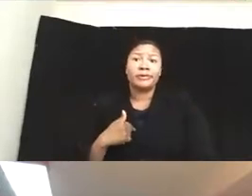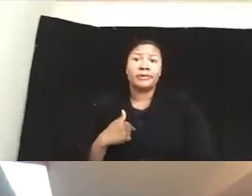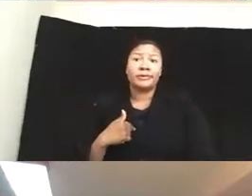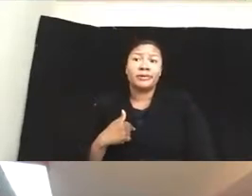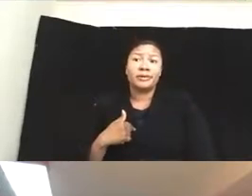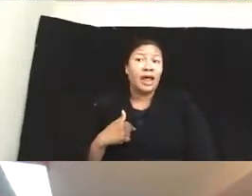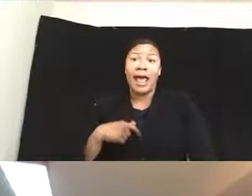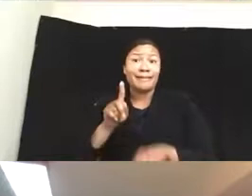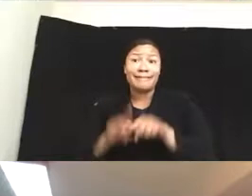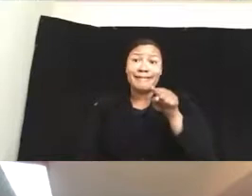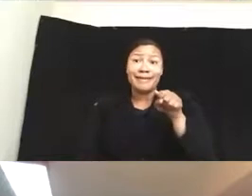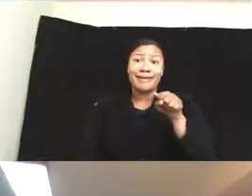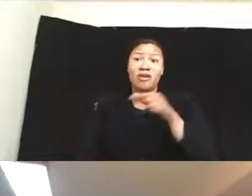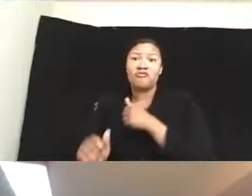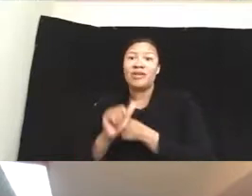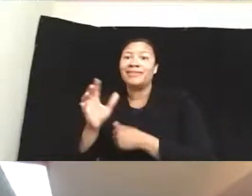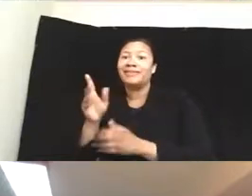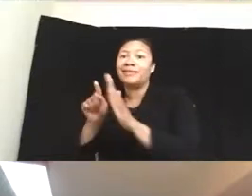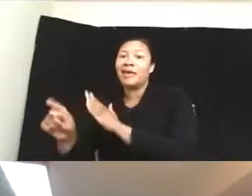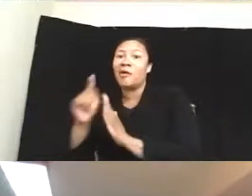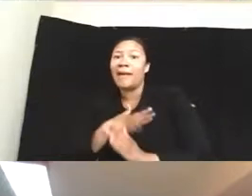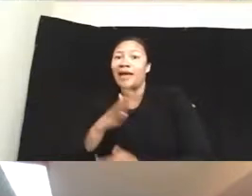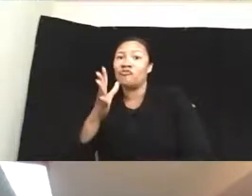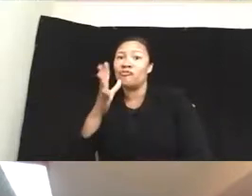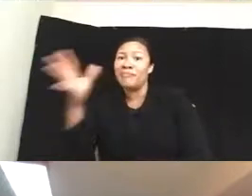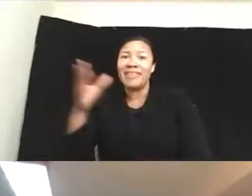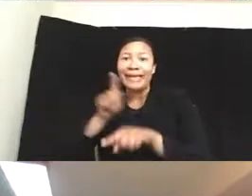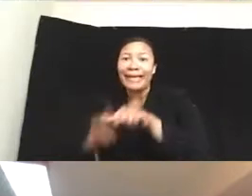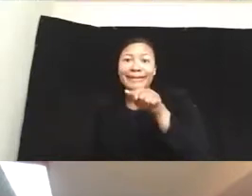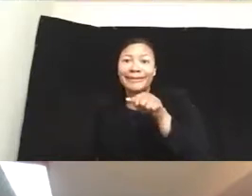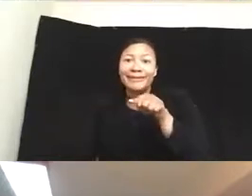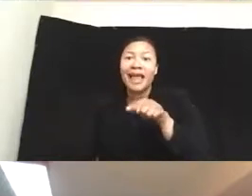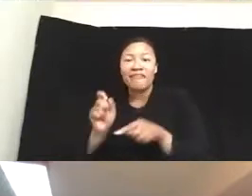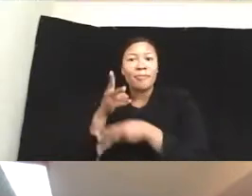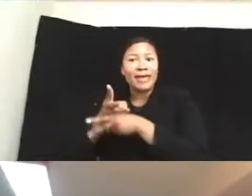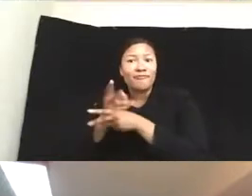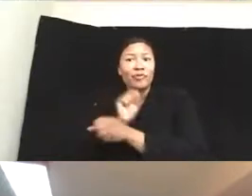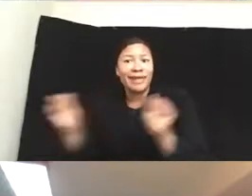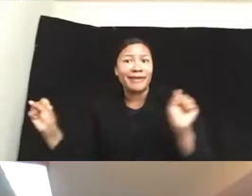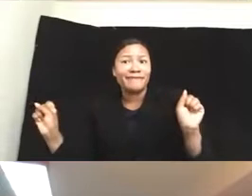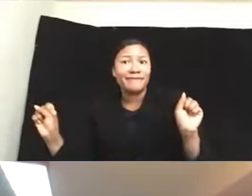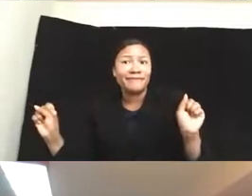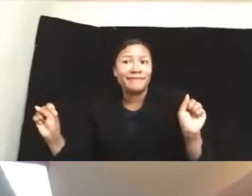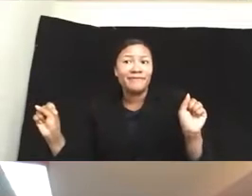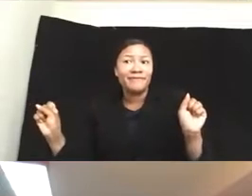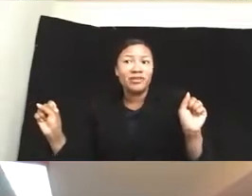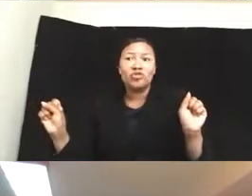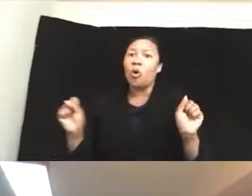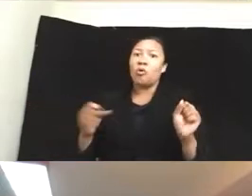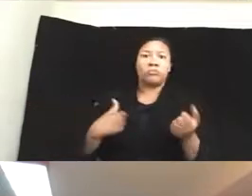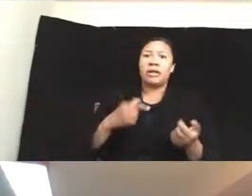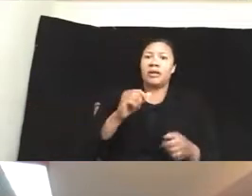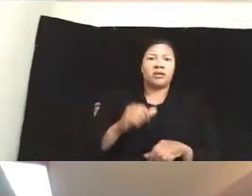I can't risk killing my grandmother. And like my responsibilities and everybody, and I don't have to give